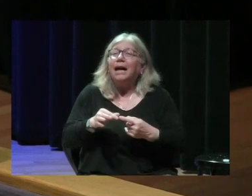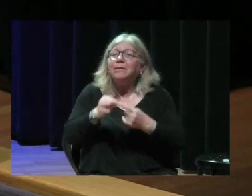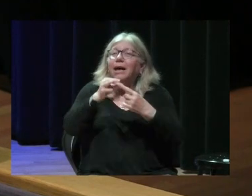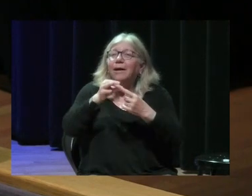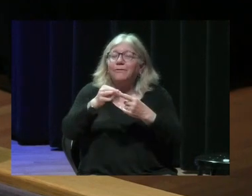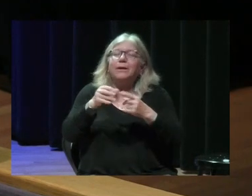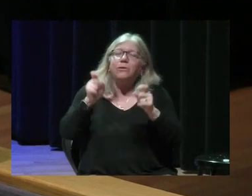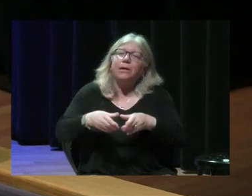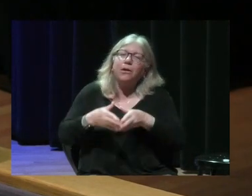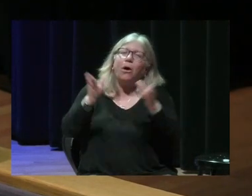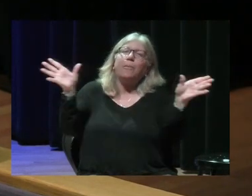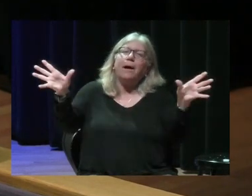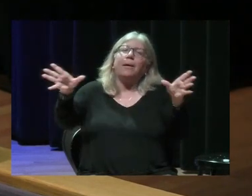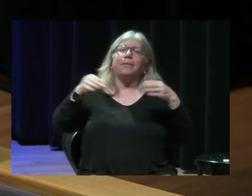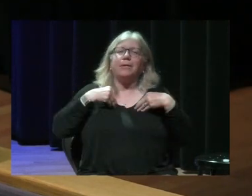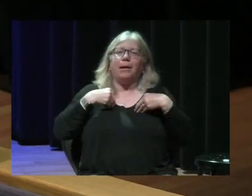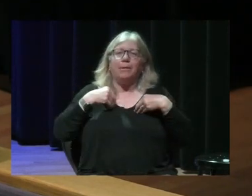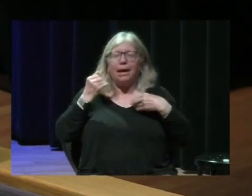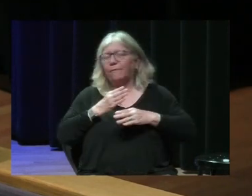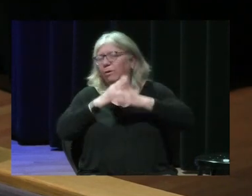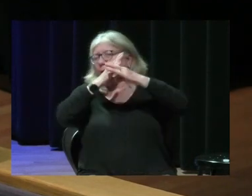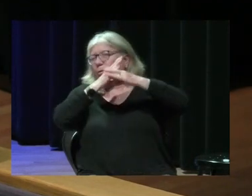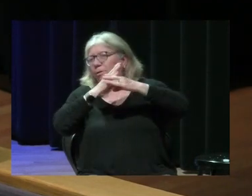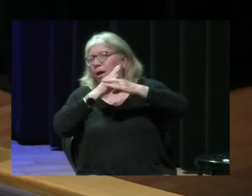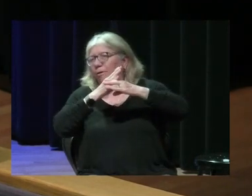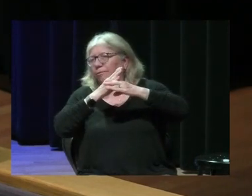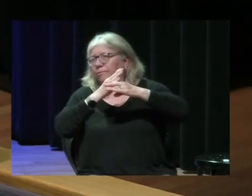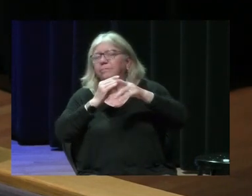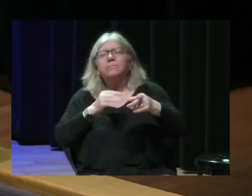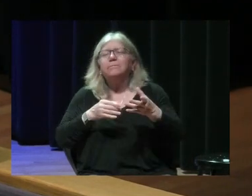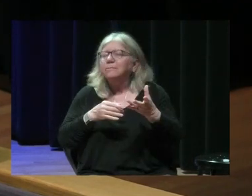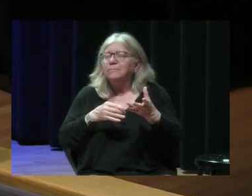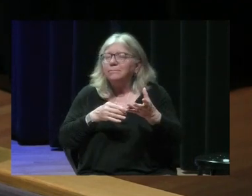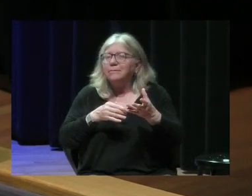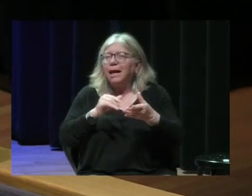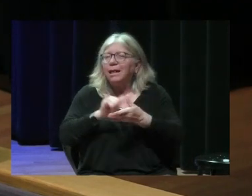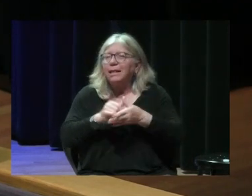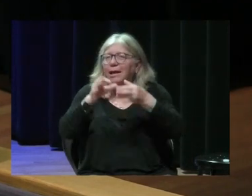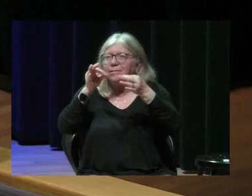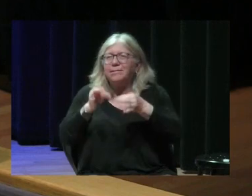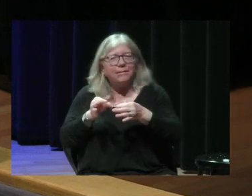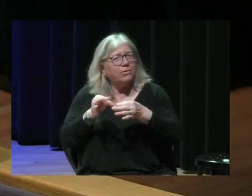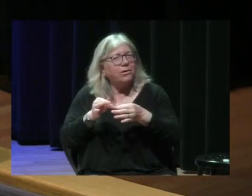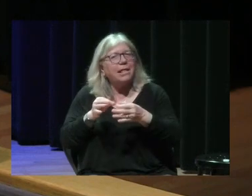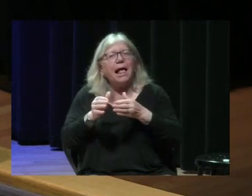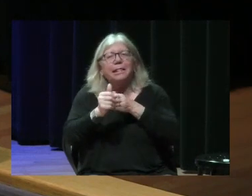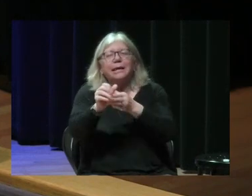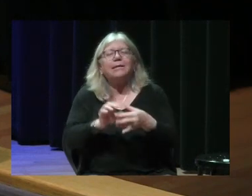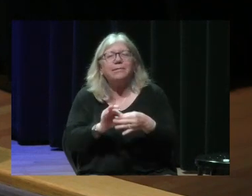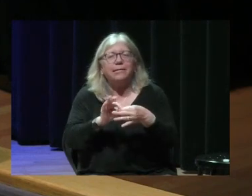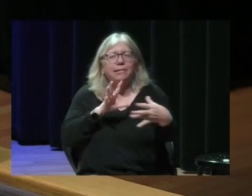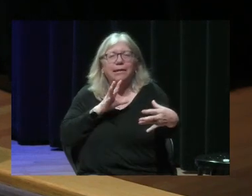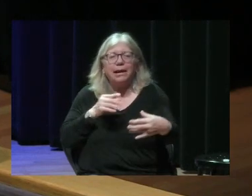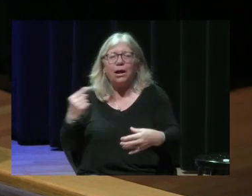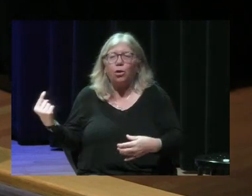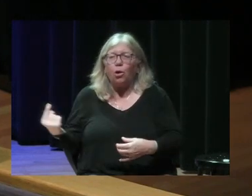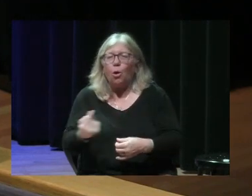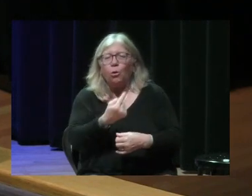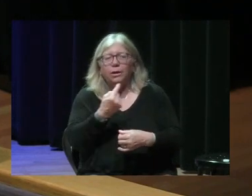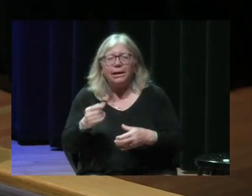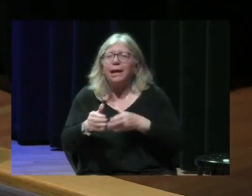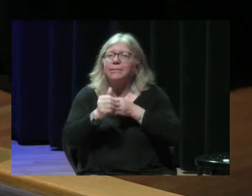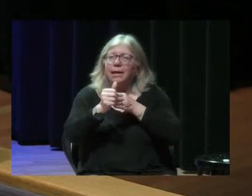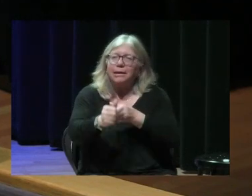open up to it, because closing off is a decision that leads to disconnection, that leads to loneliness, that leads